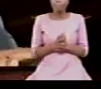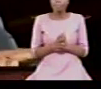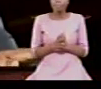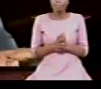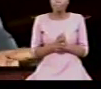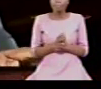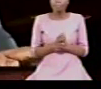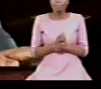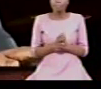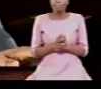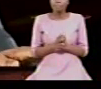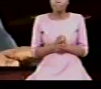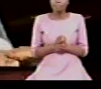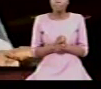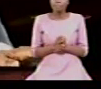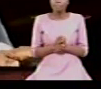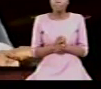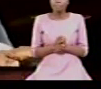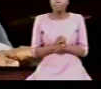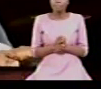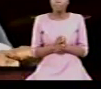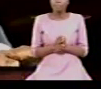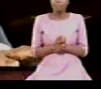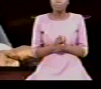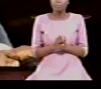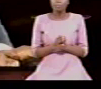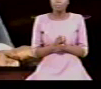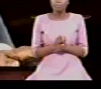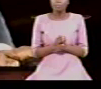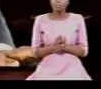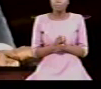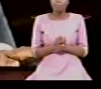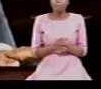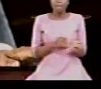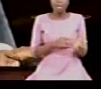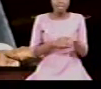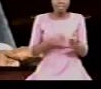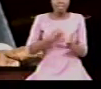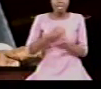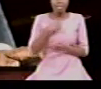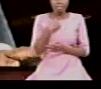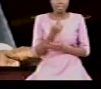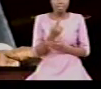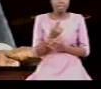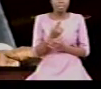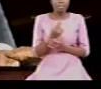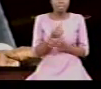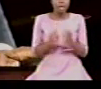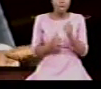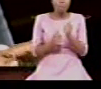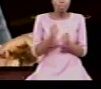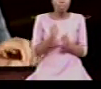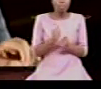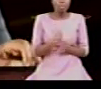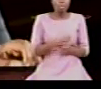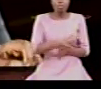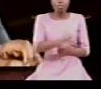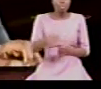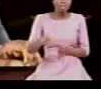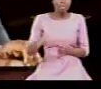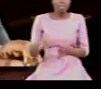Corinthians 9, from verse 6. By this I say, which soweth